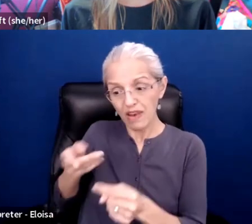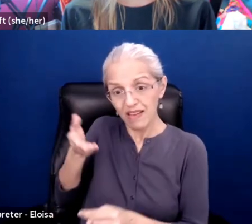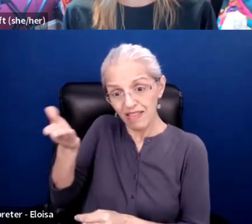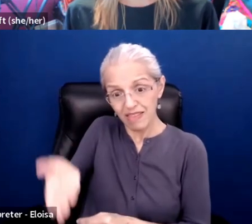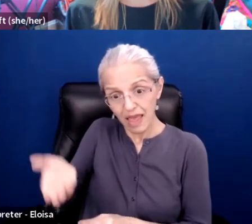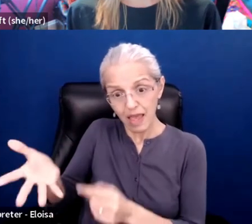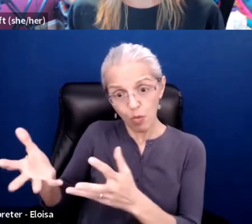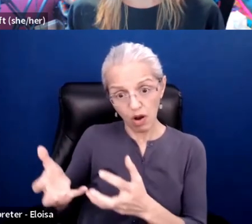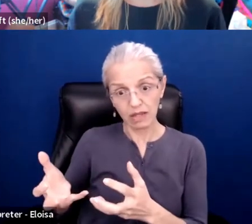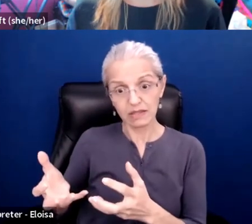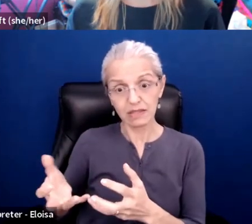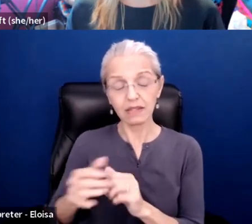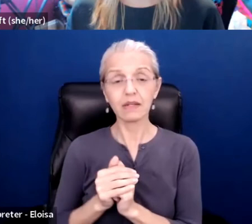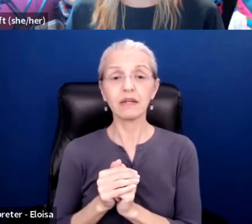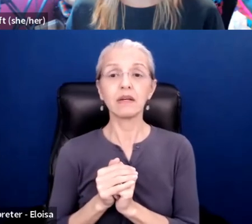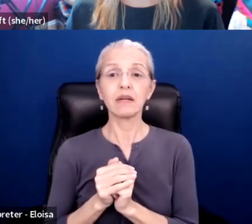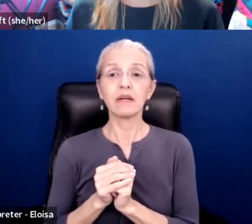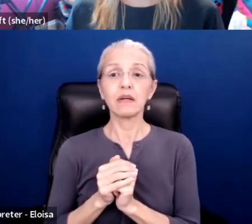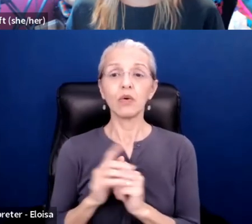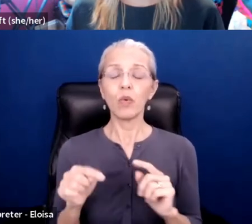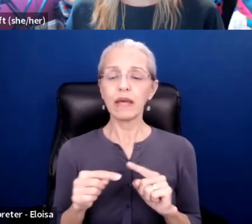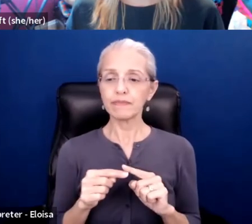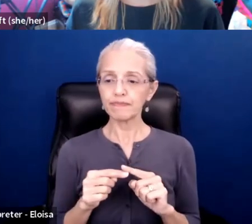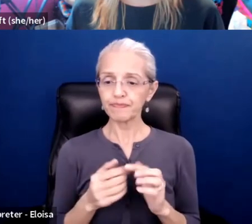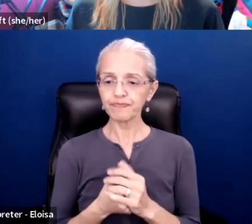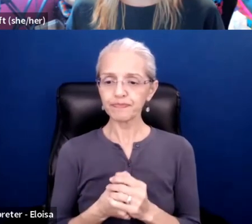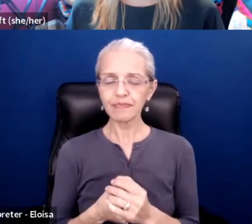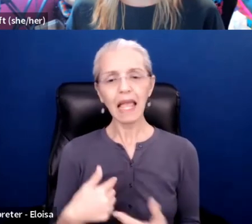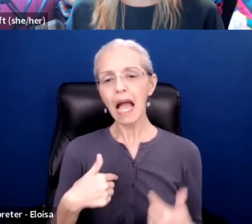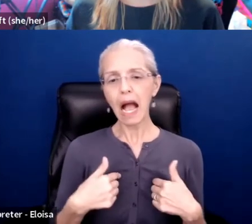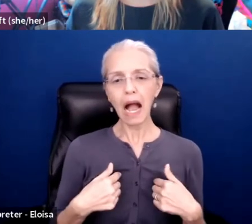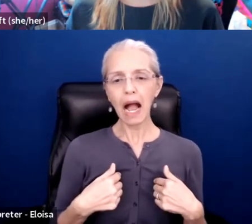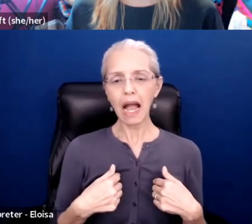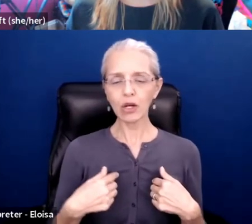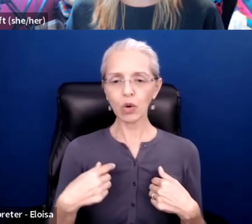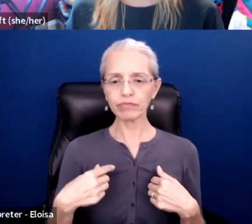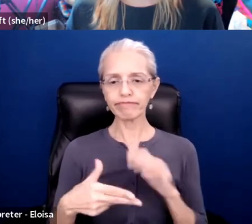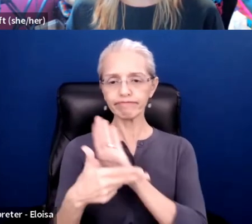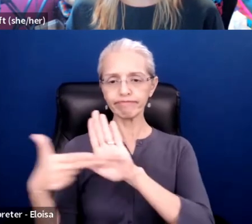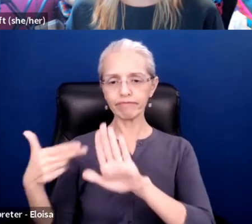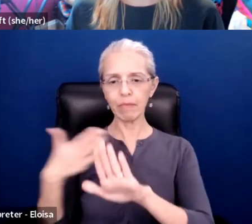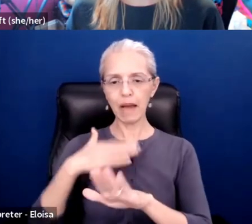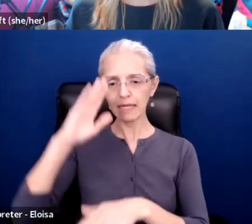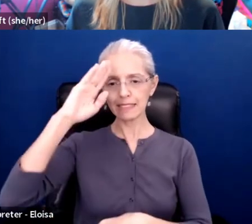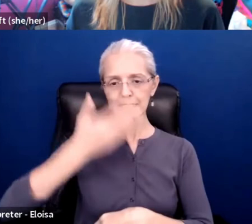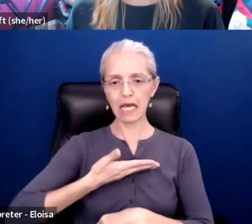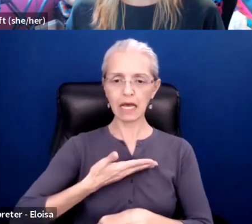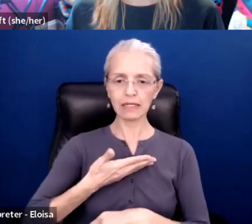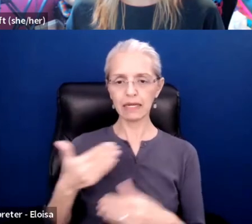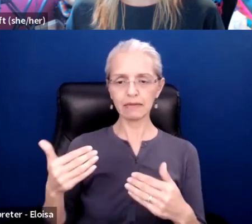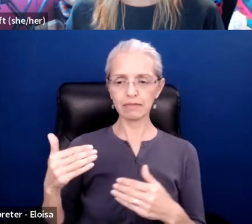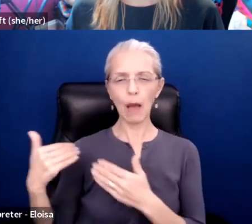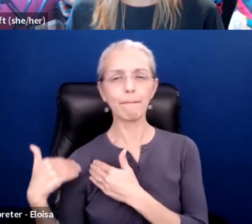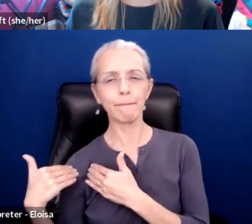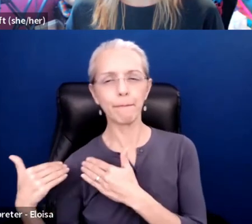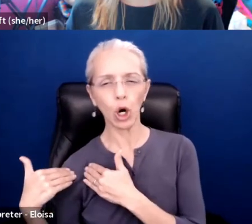know, when, you know, I don't view my son with a disability as a burden. I don't mean to sound that way, but I